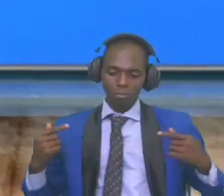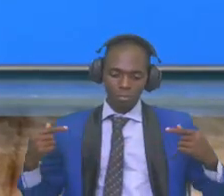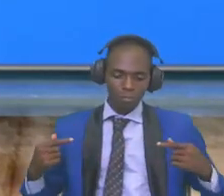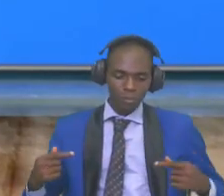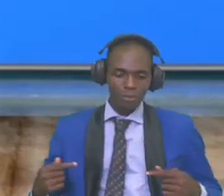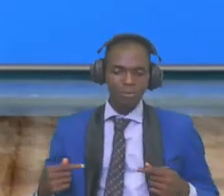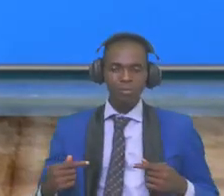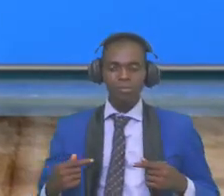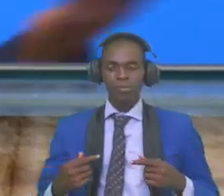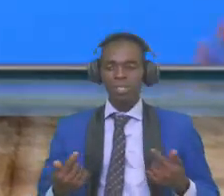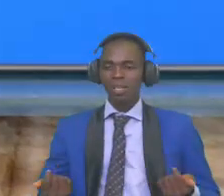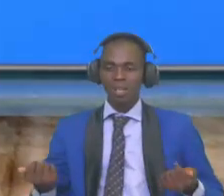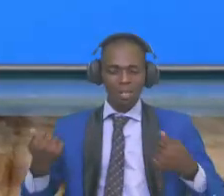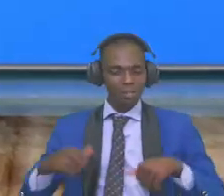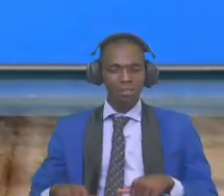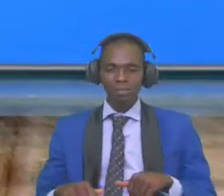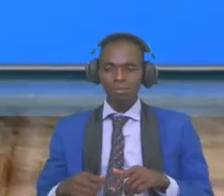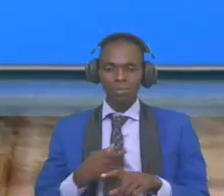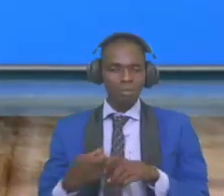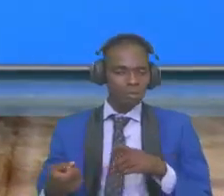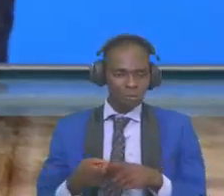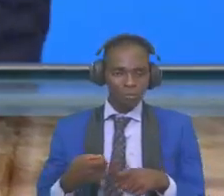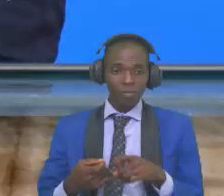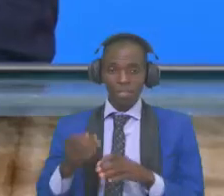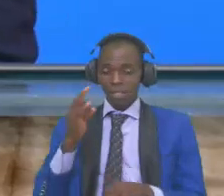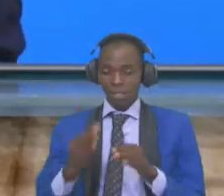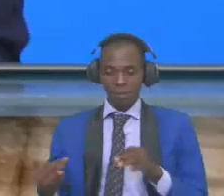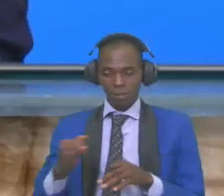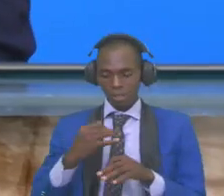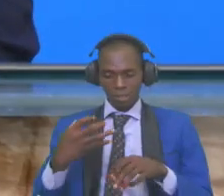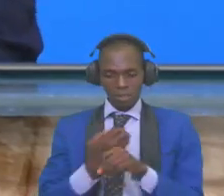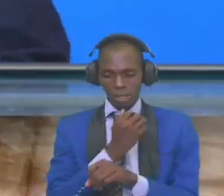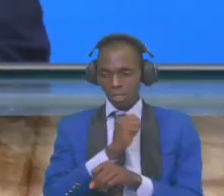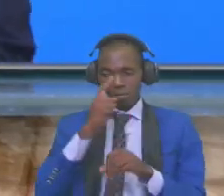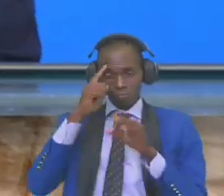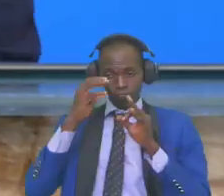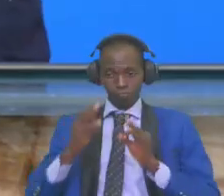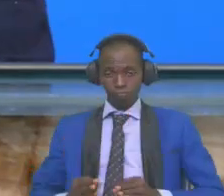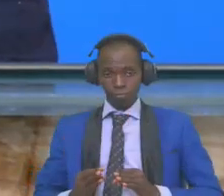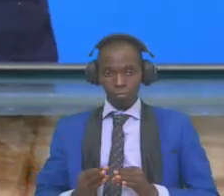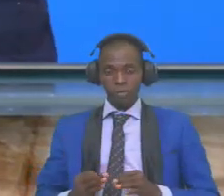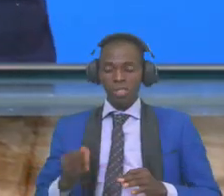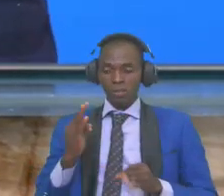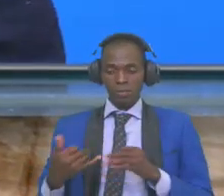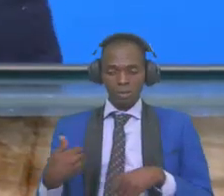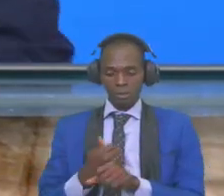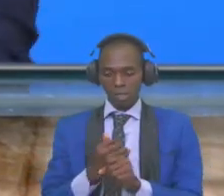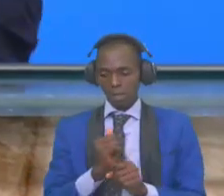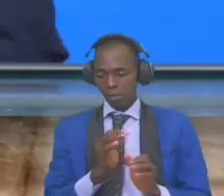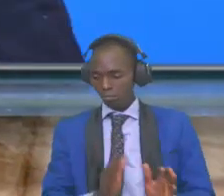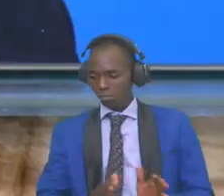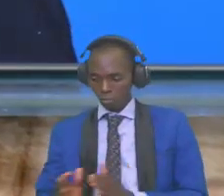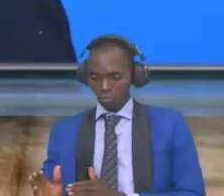affliction, any persecution. If they take a decision, if they make a plan, and if